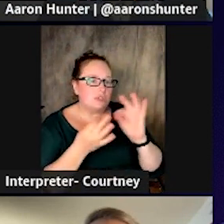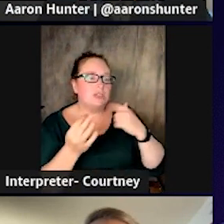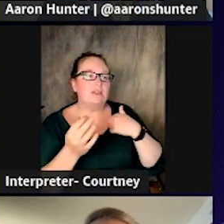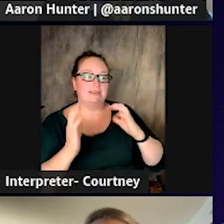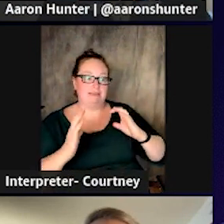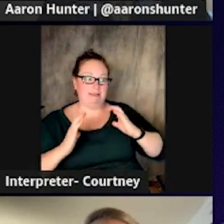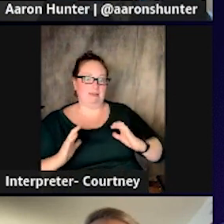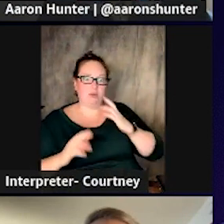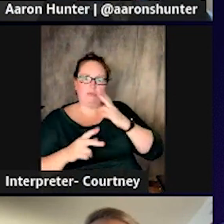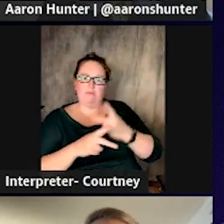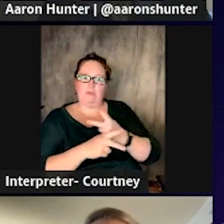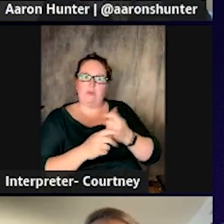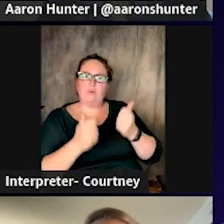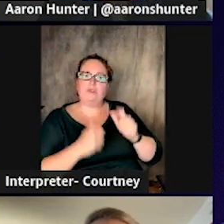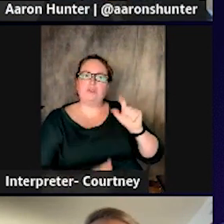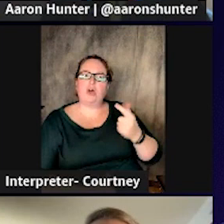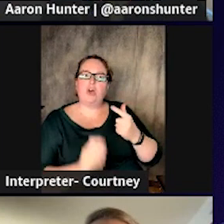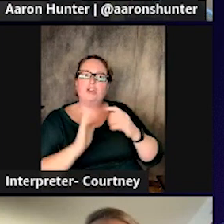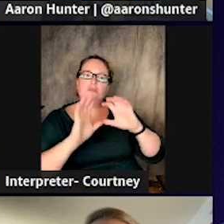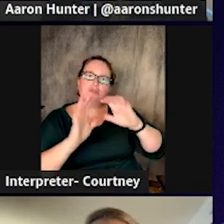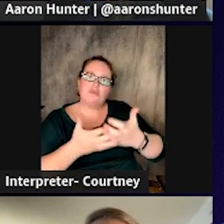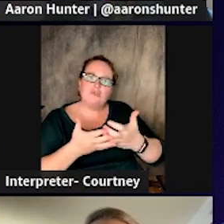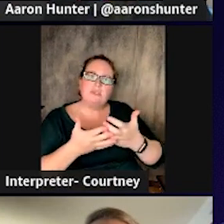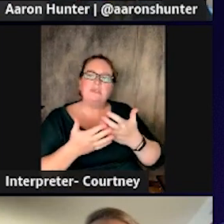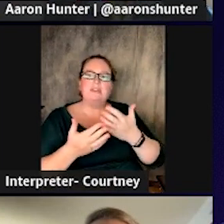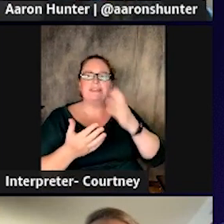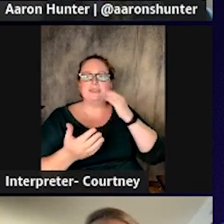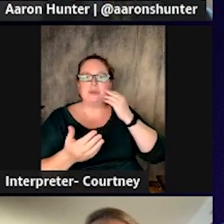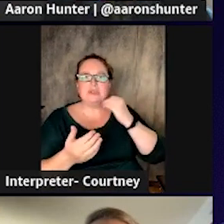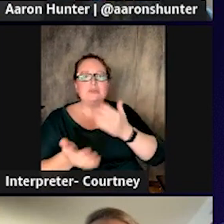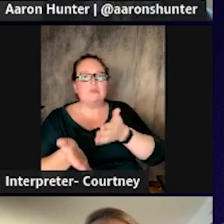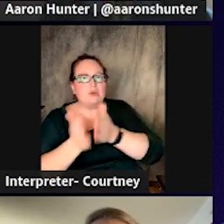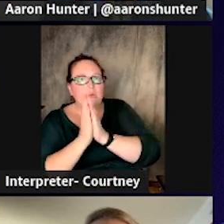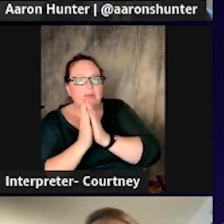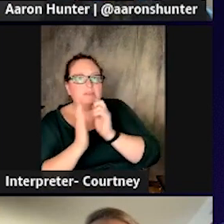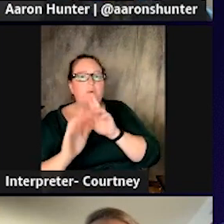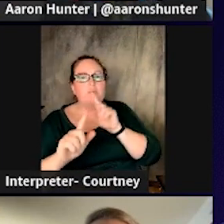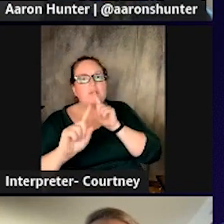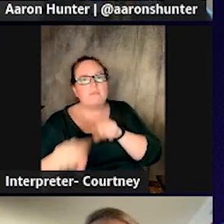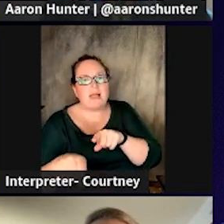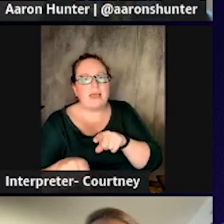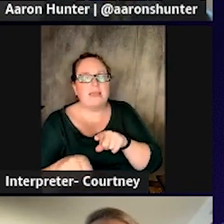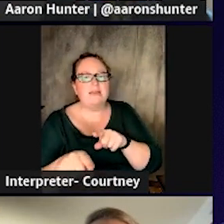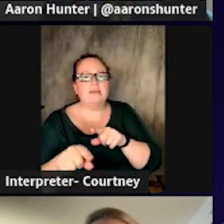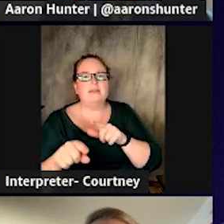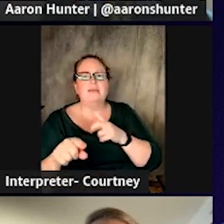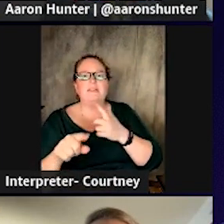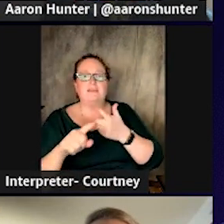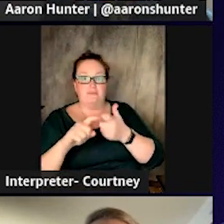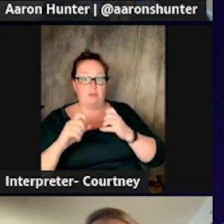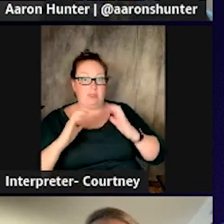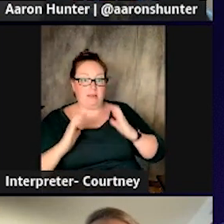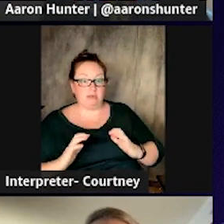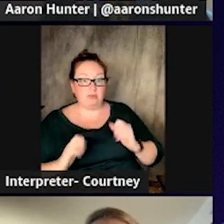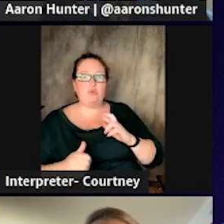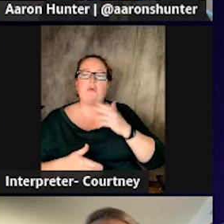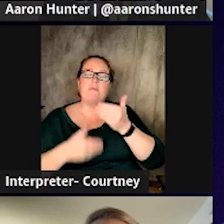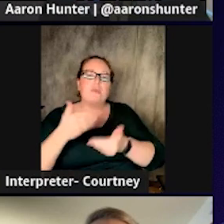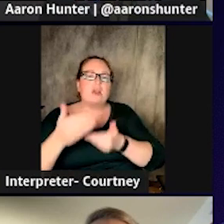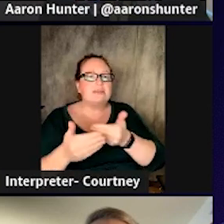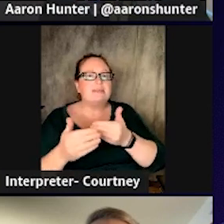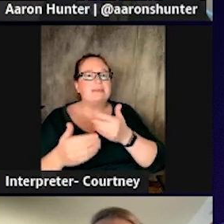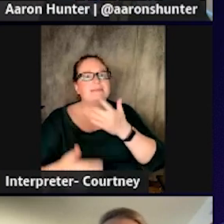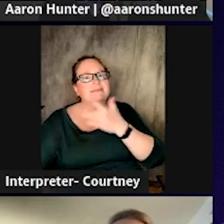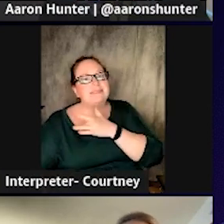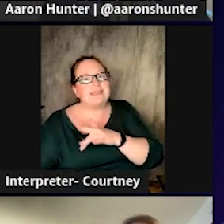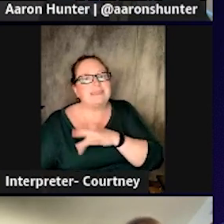might be facing either request or reply responses from customer, or it might be processing sensitive information and turn